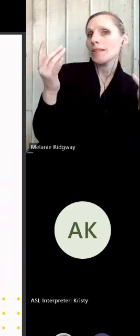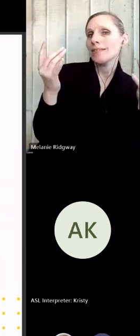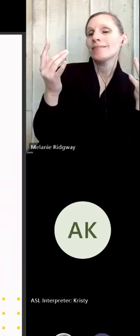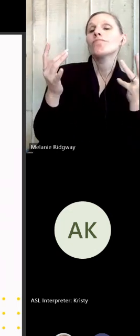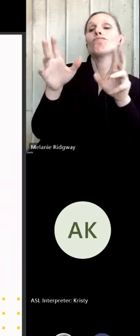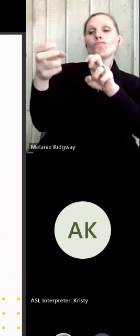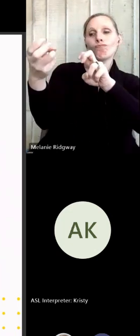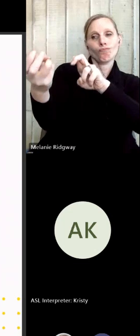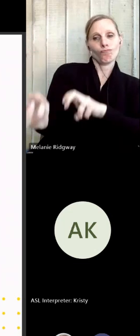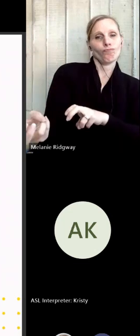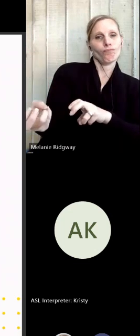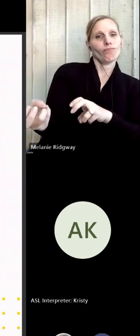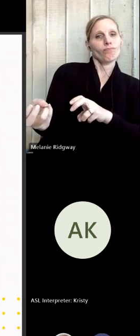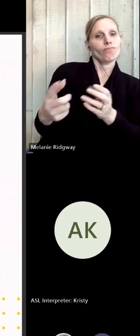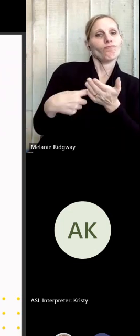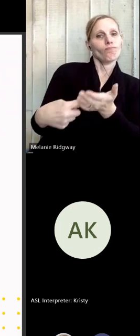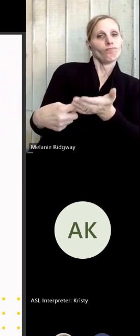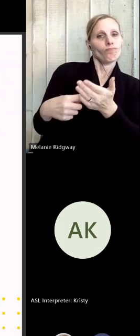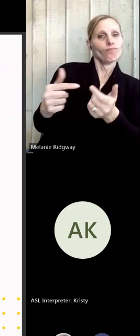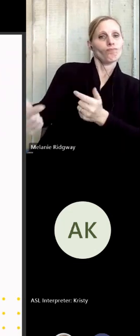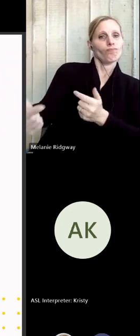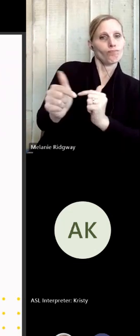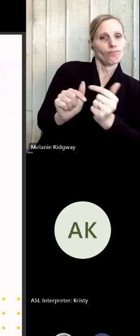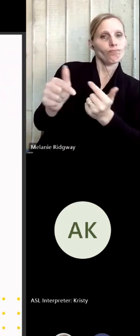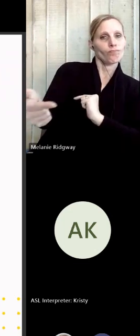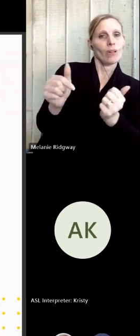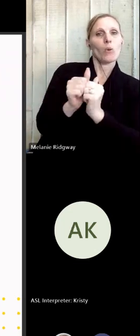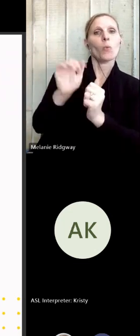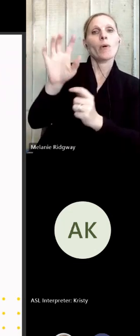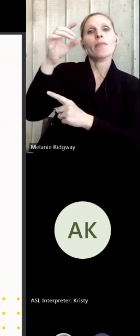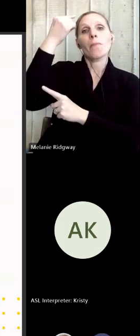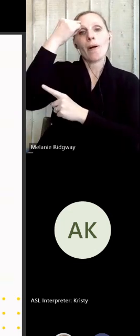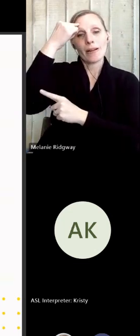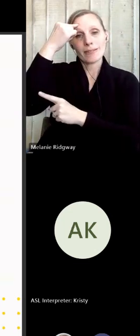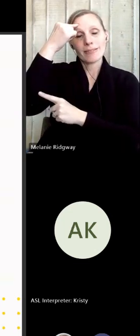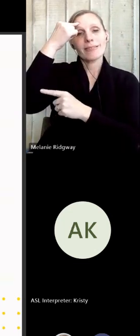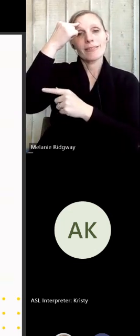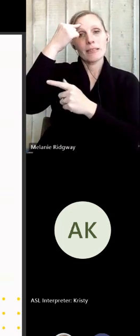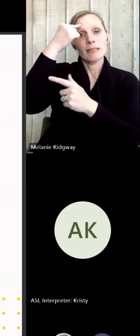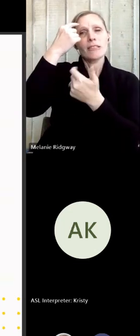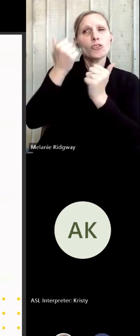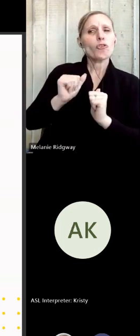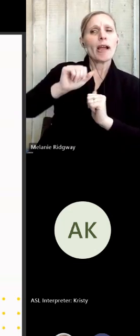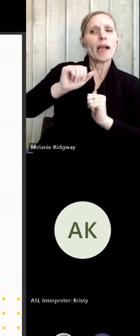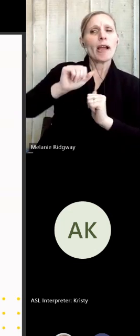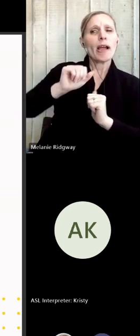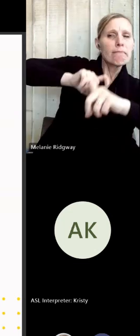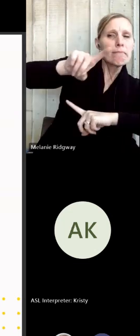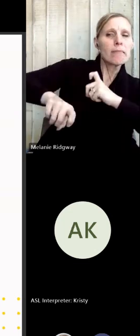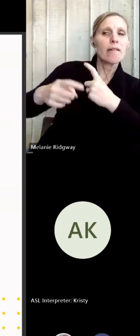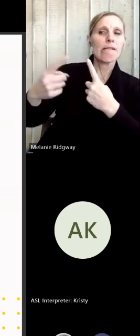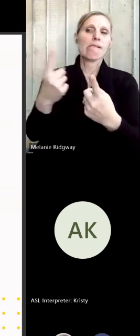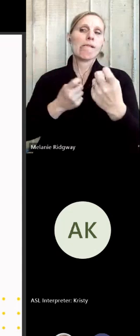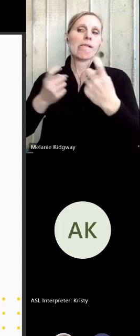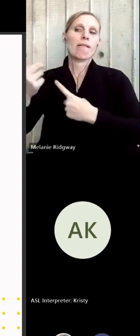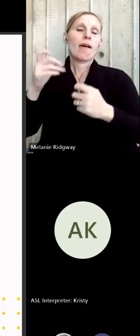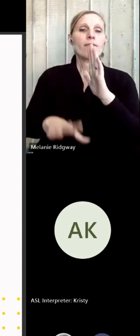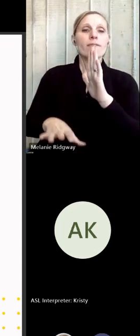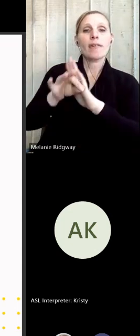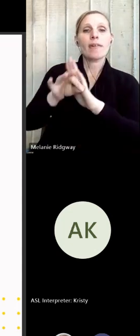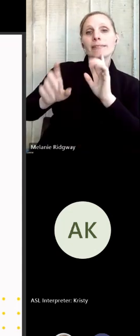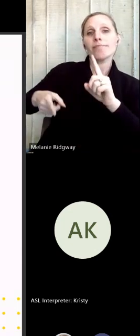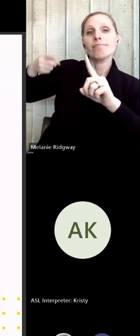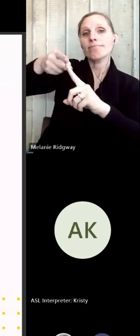a professional or employer to find out specific information about